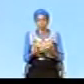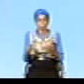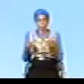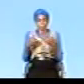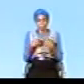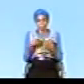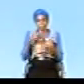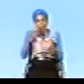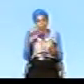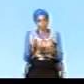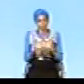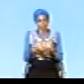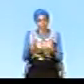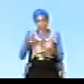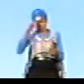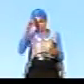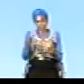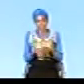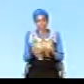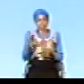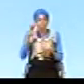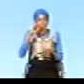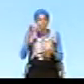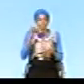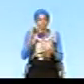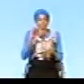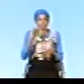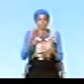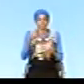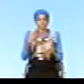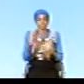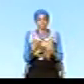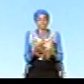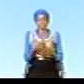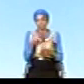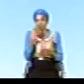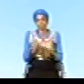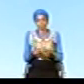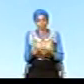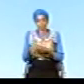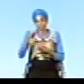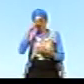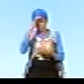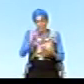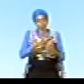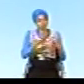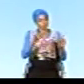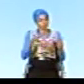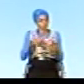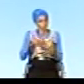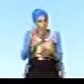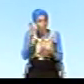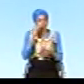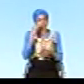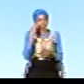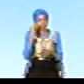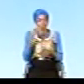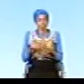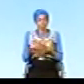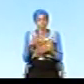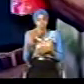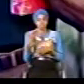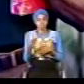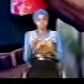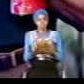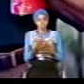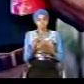who, according to him, traveled home. And upon getting there, he was stricken by